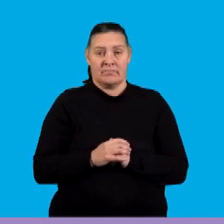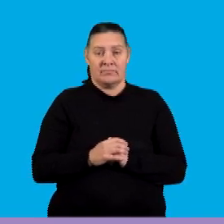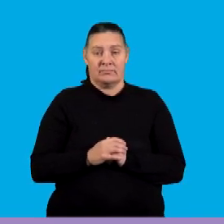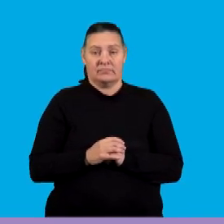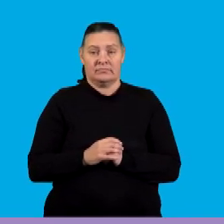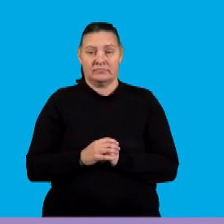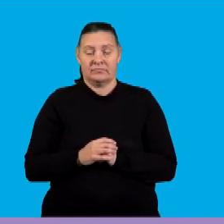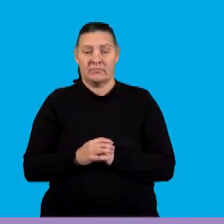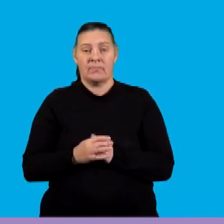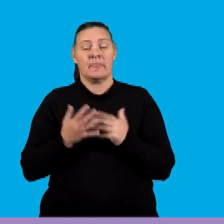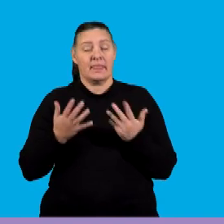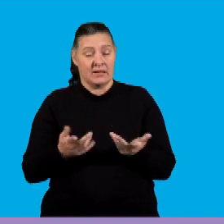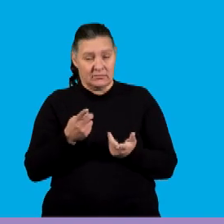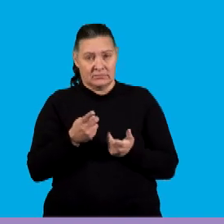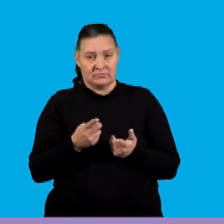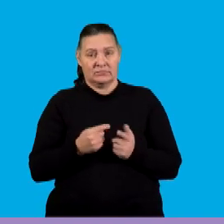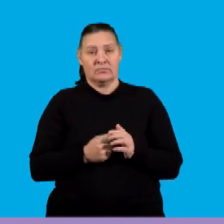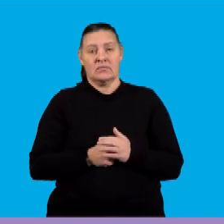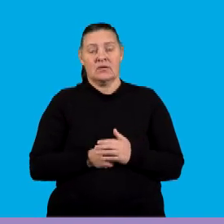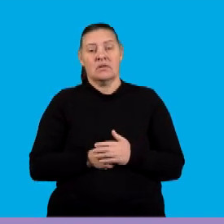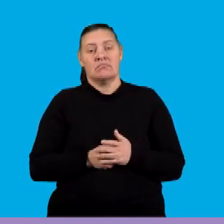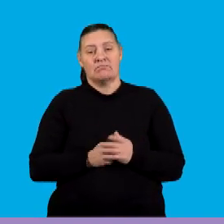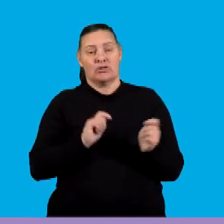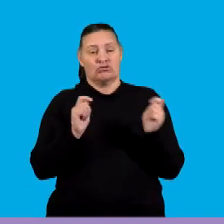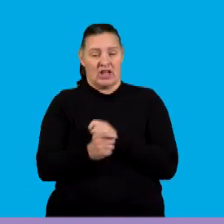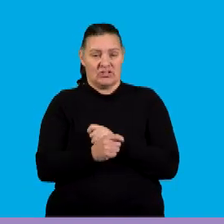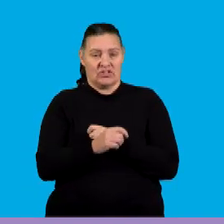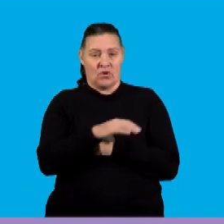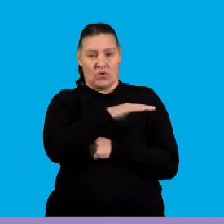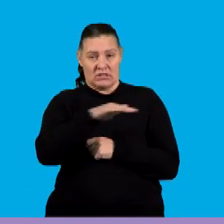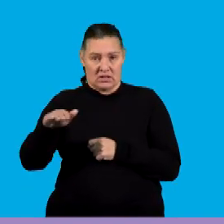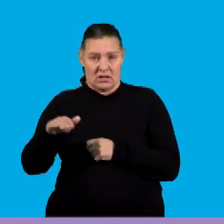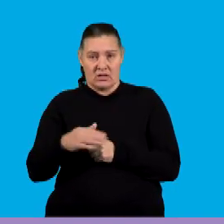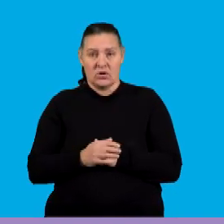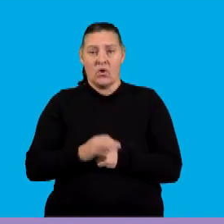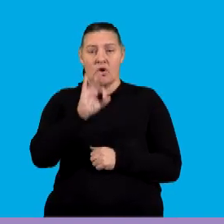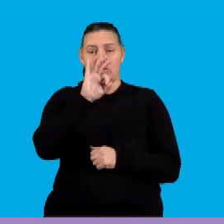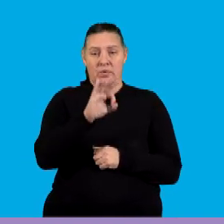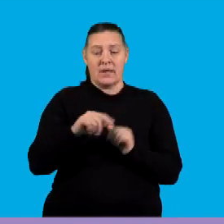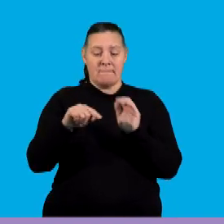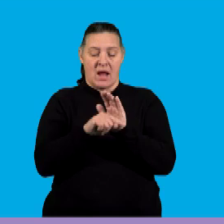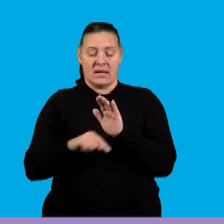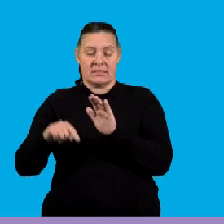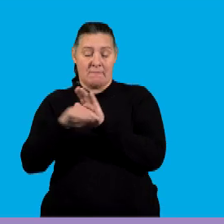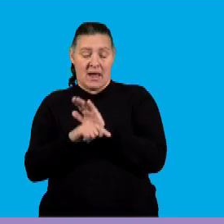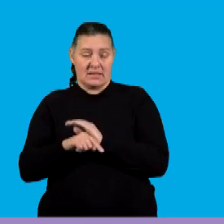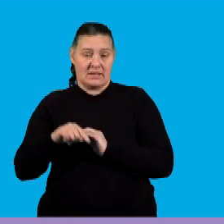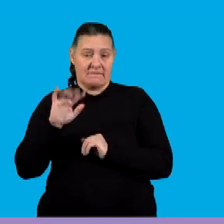-4. And that is the horizontal change. Now, what is 3 minus